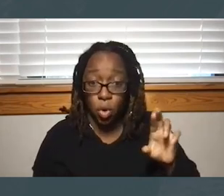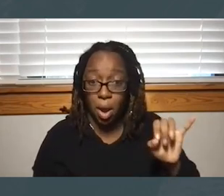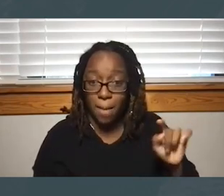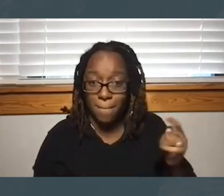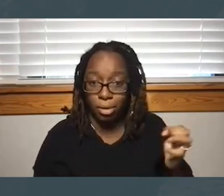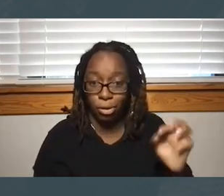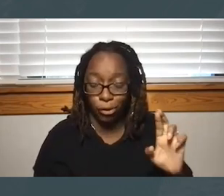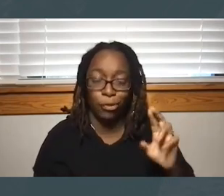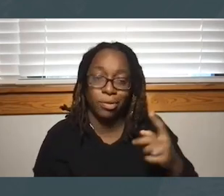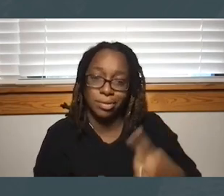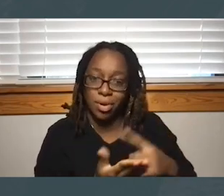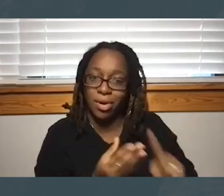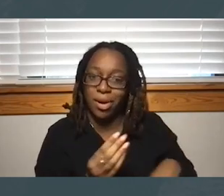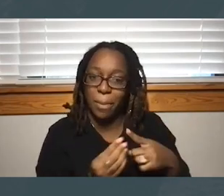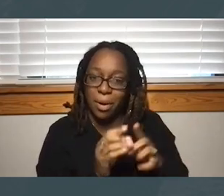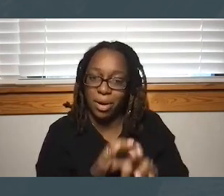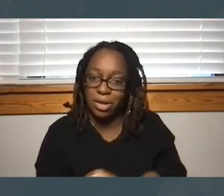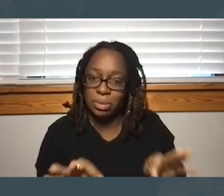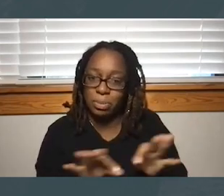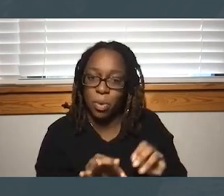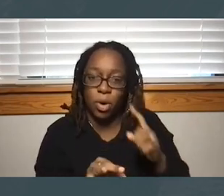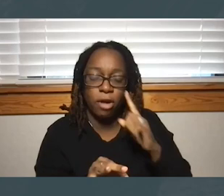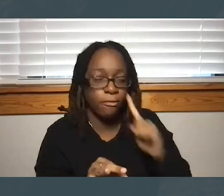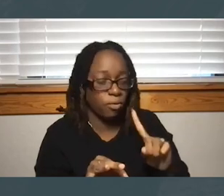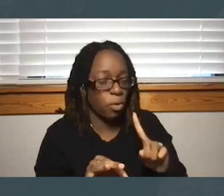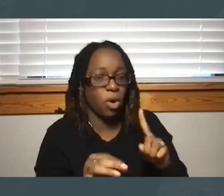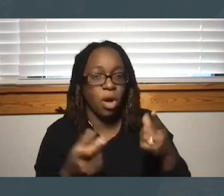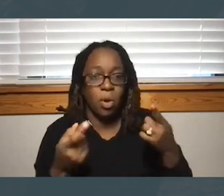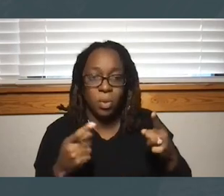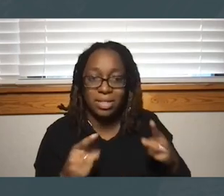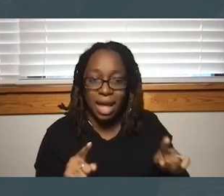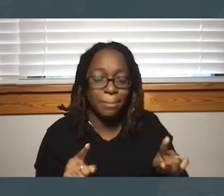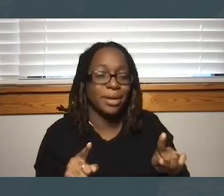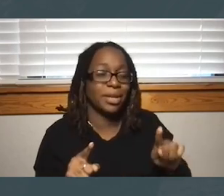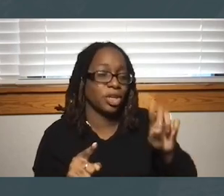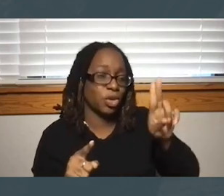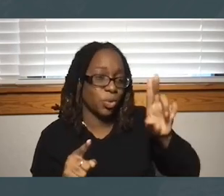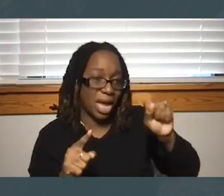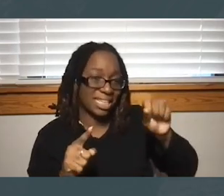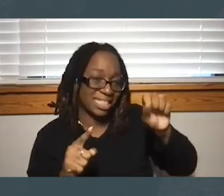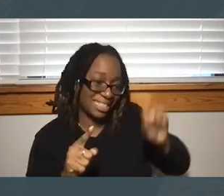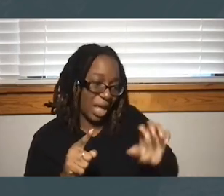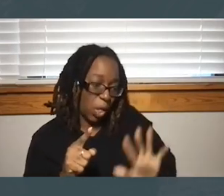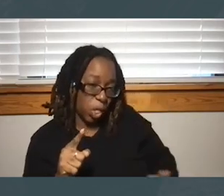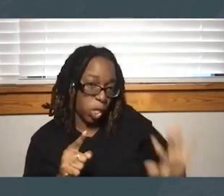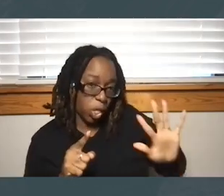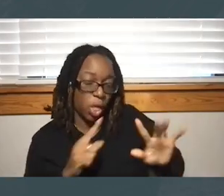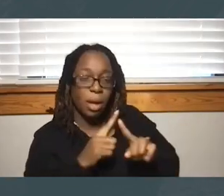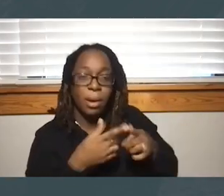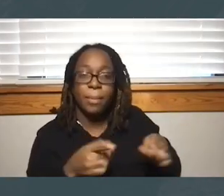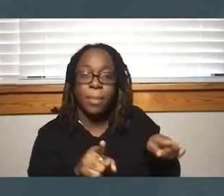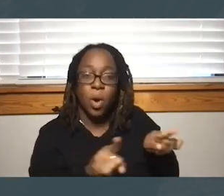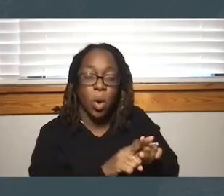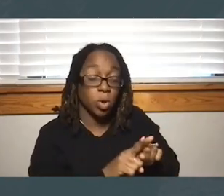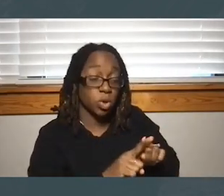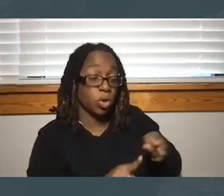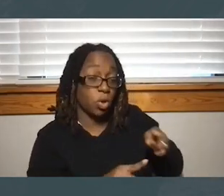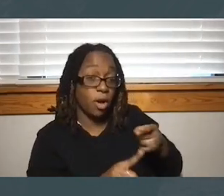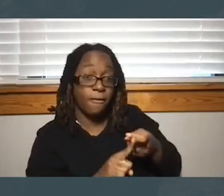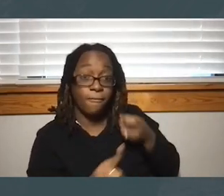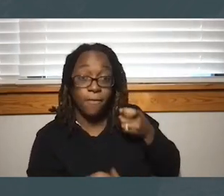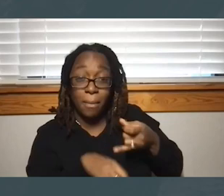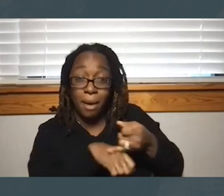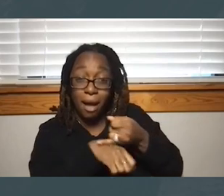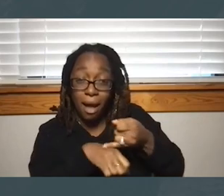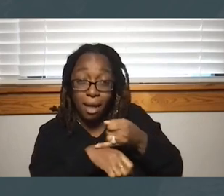anchorage in the south of the United States, but also reflection on the immigration of the grandparents from the Caribbean. So that's